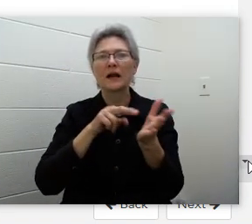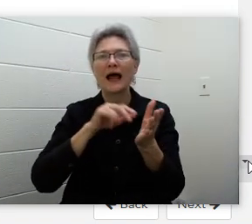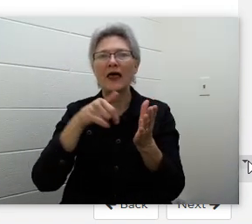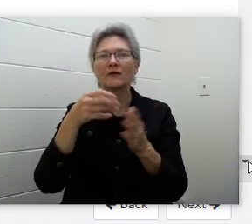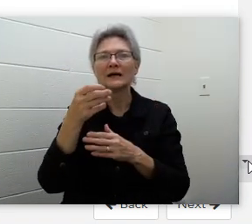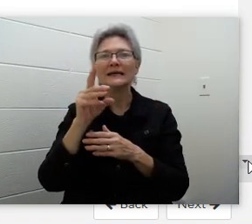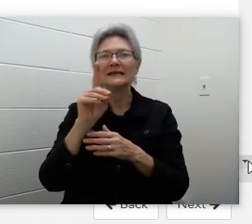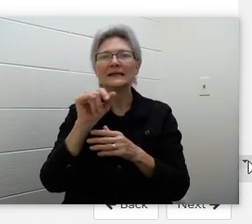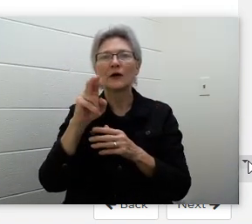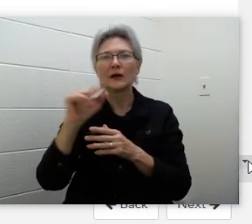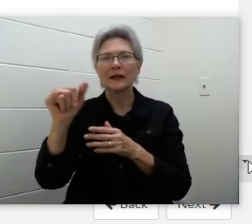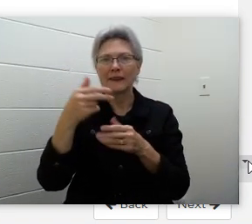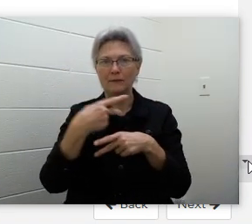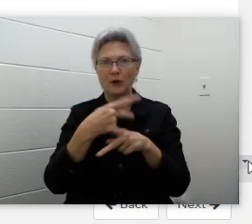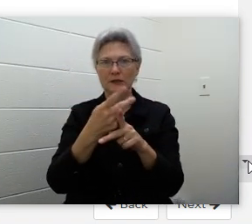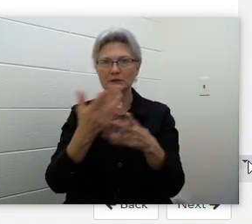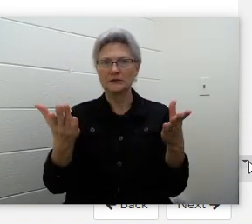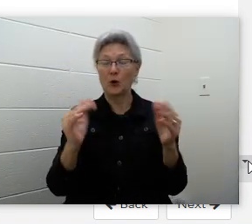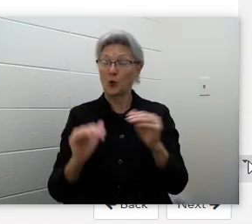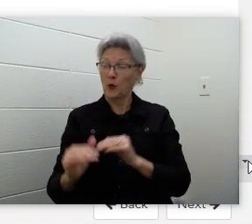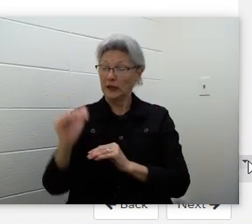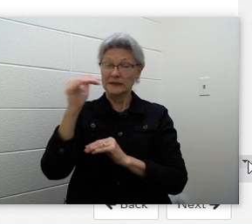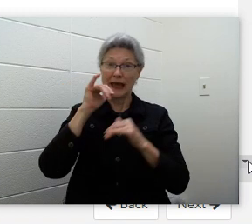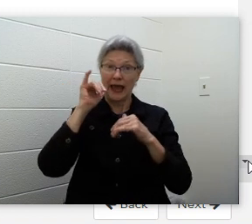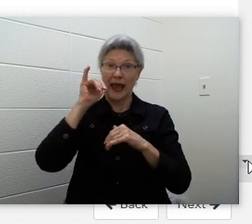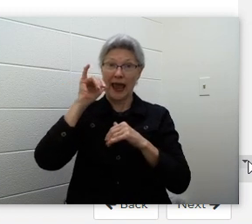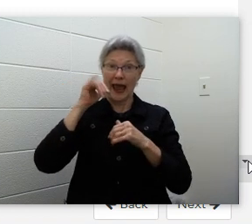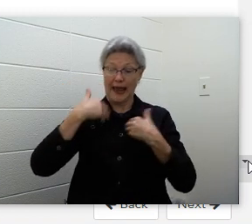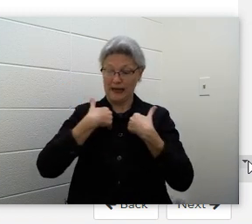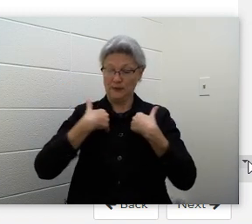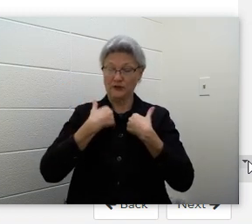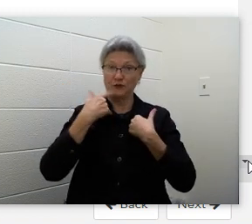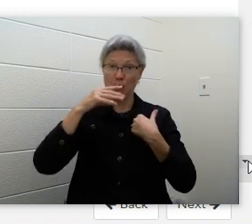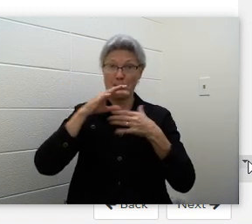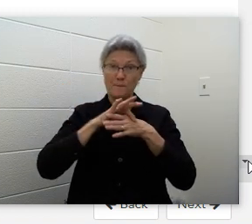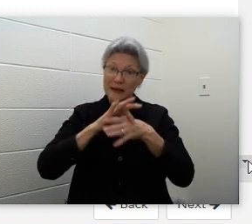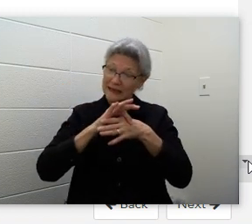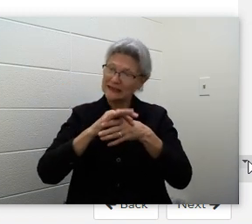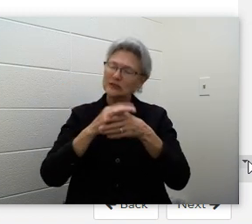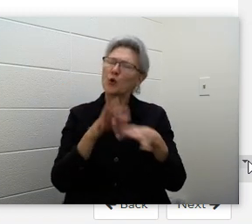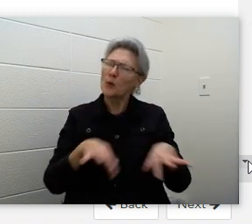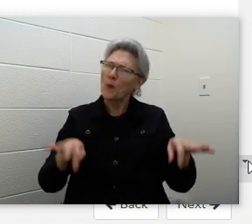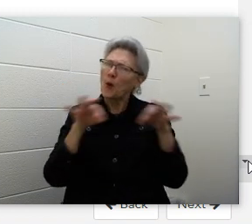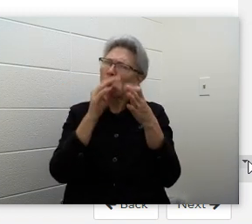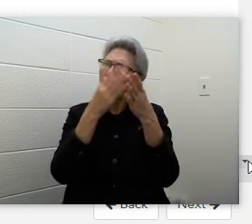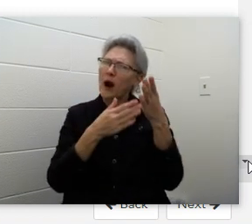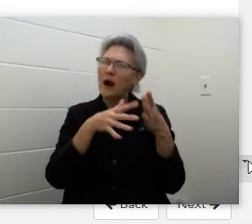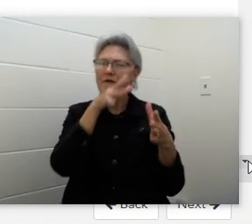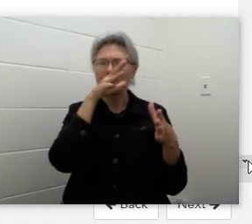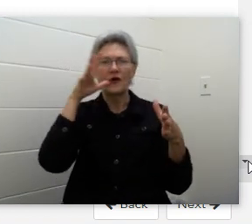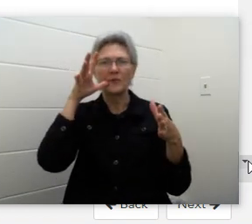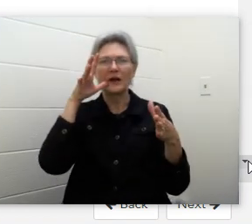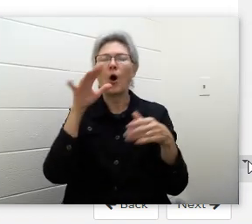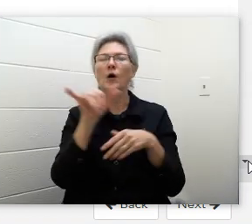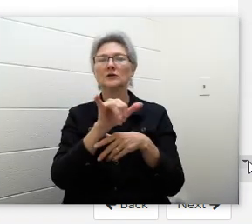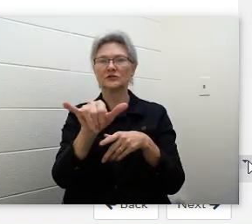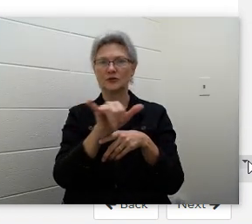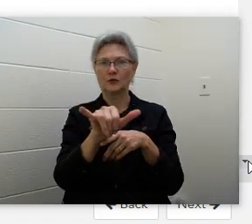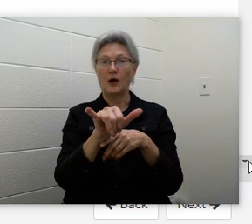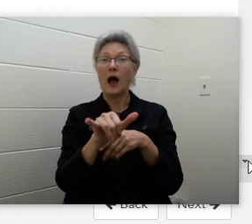dairy products. Raising animals for meat is also a huge part of Midwestern agriculture. Much of the